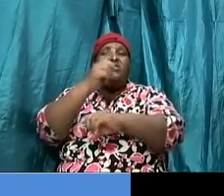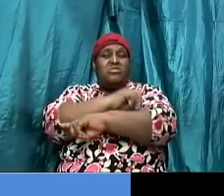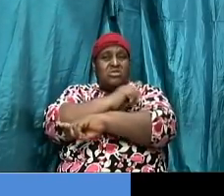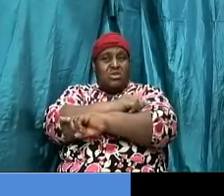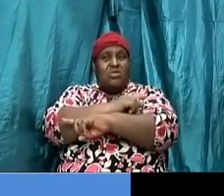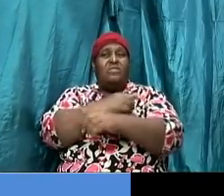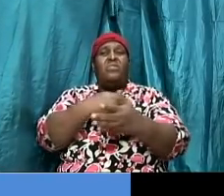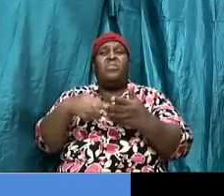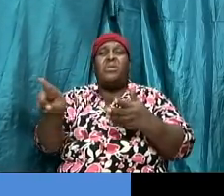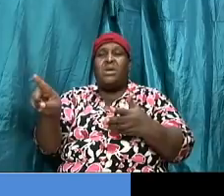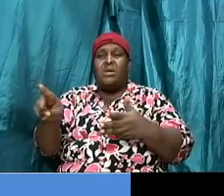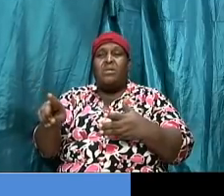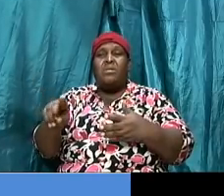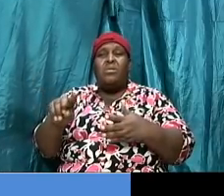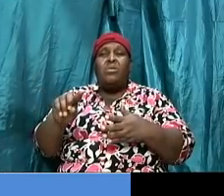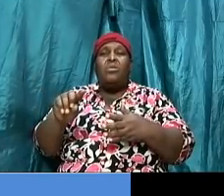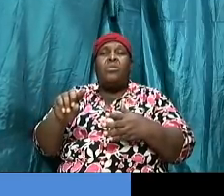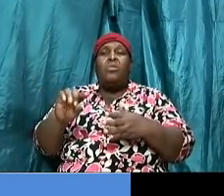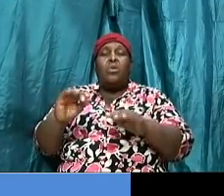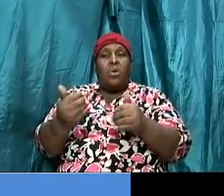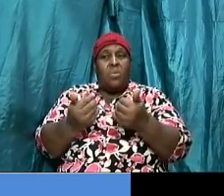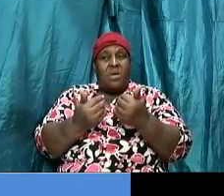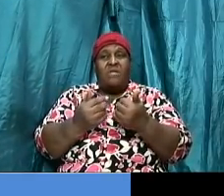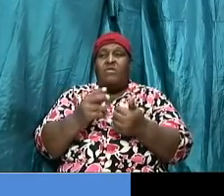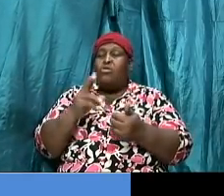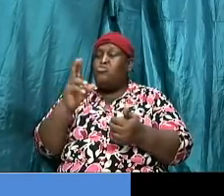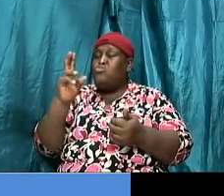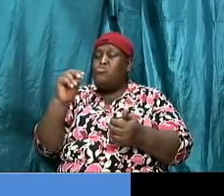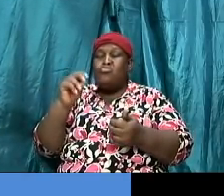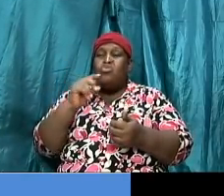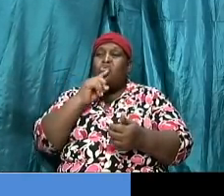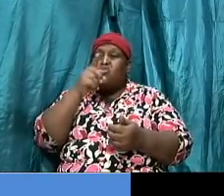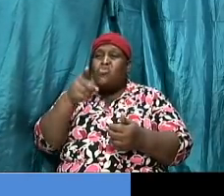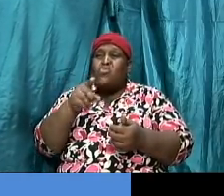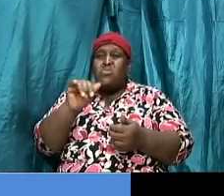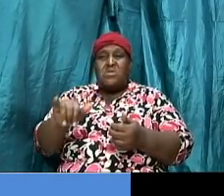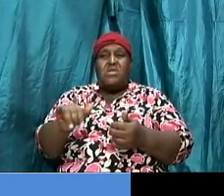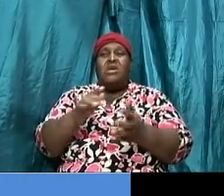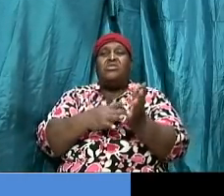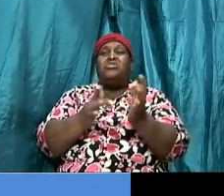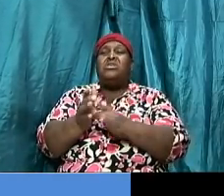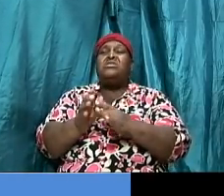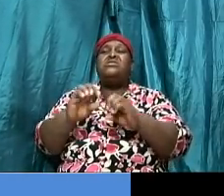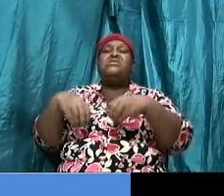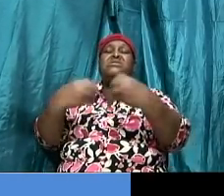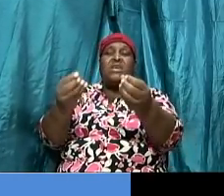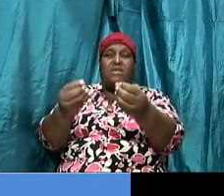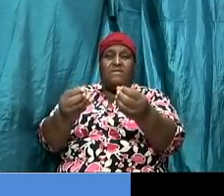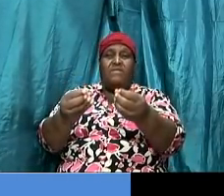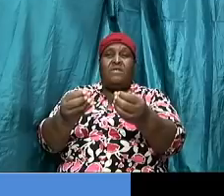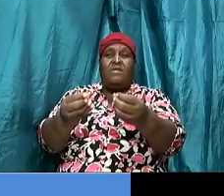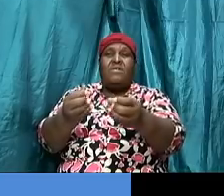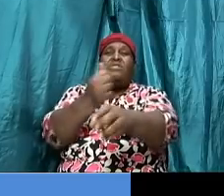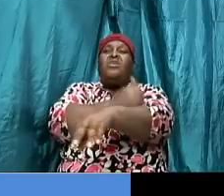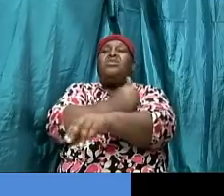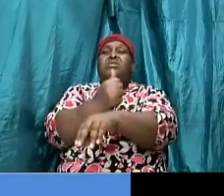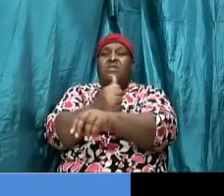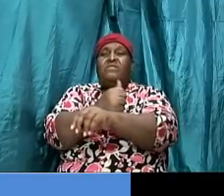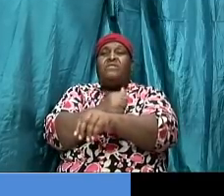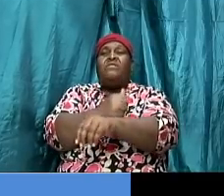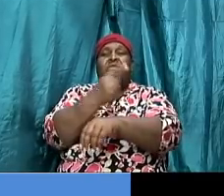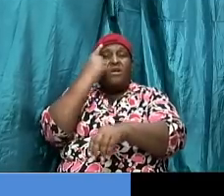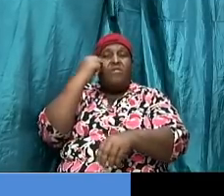scriptures. However, there is no truth to the fact that Jesus gave the authority for anyone to change the